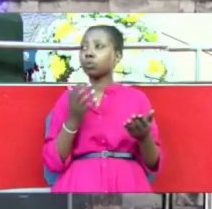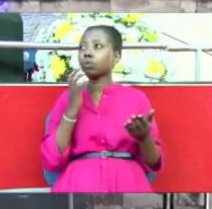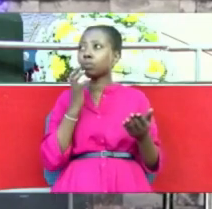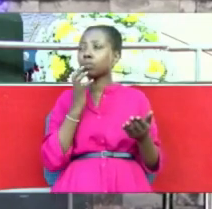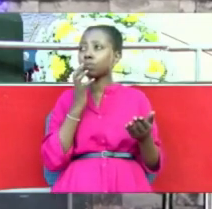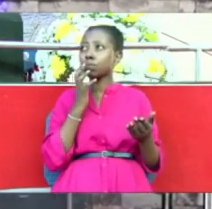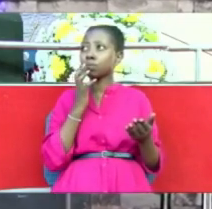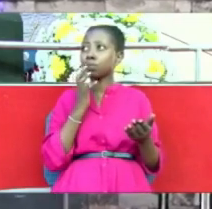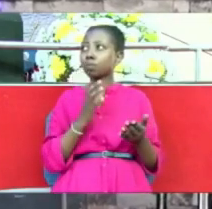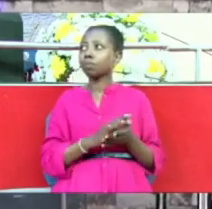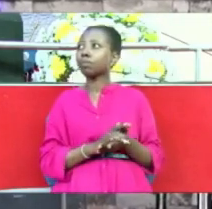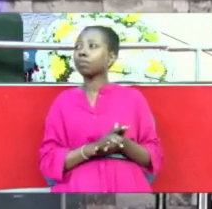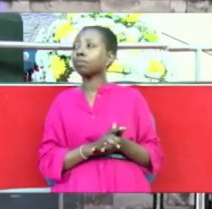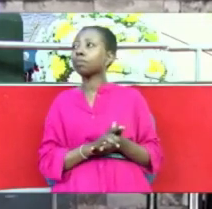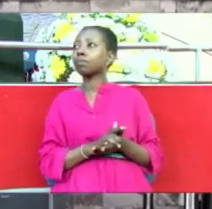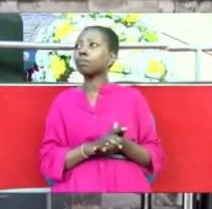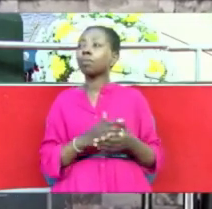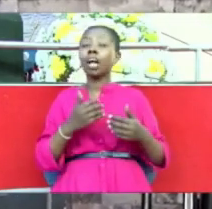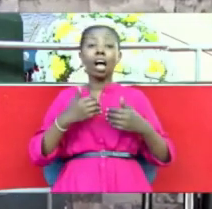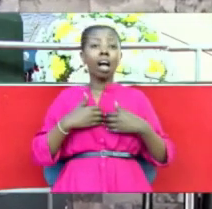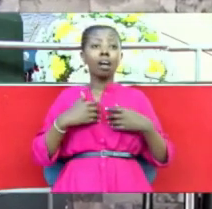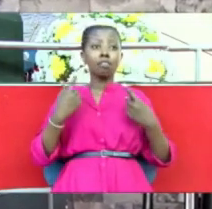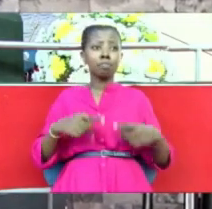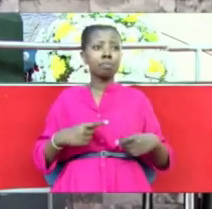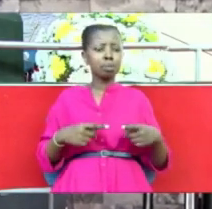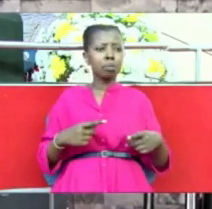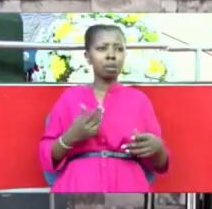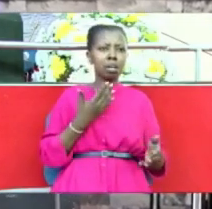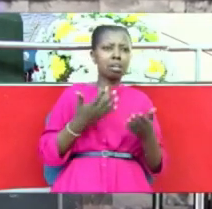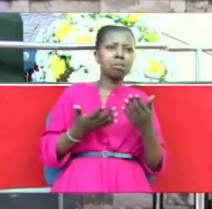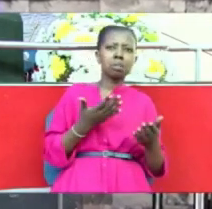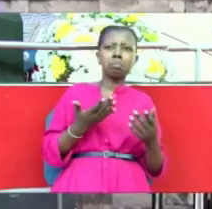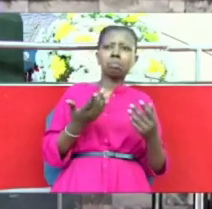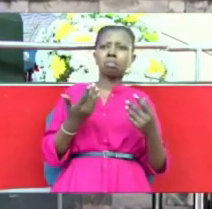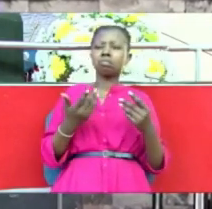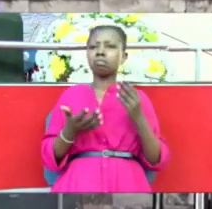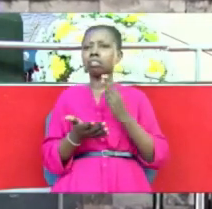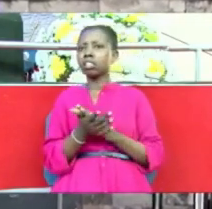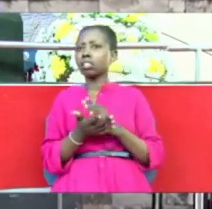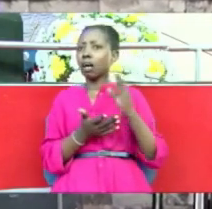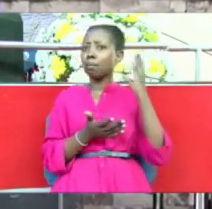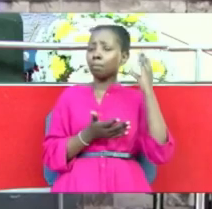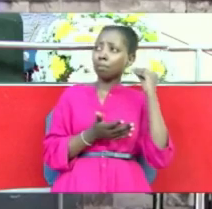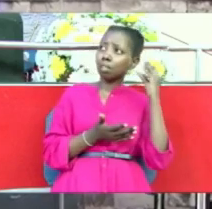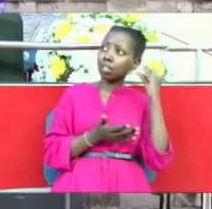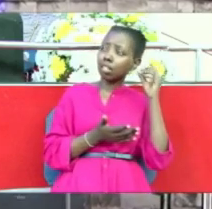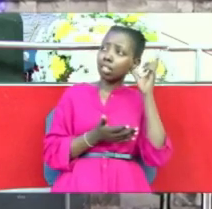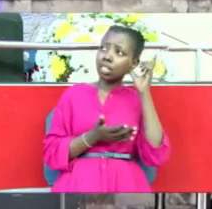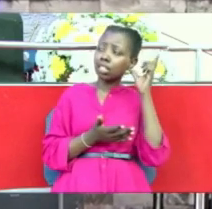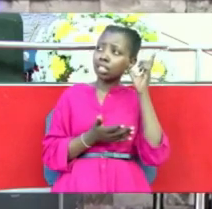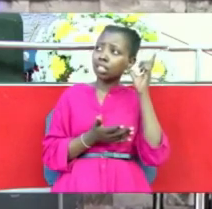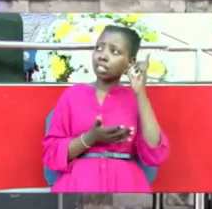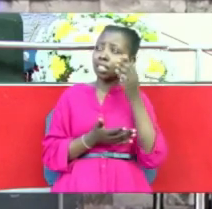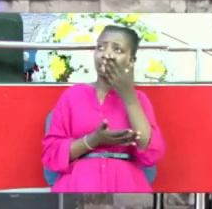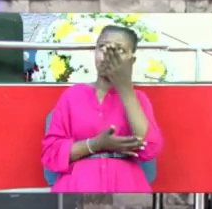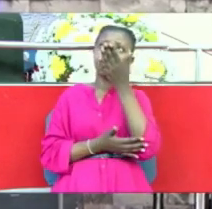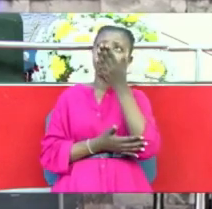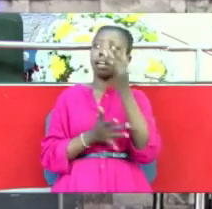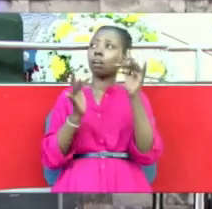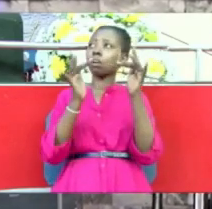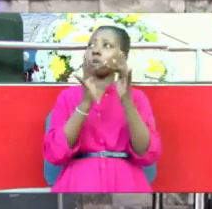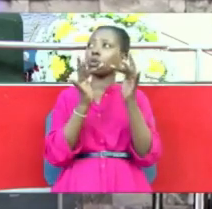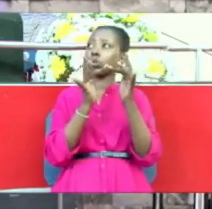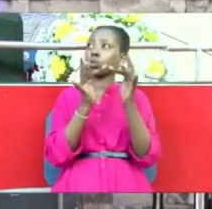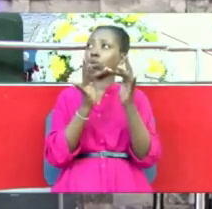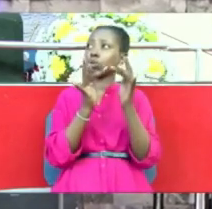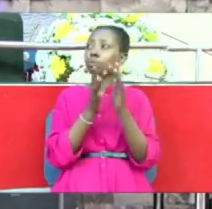And you know there are some people here, and I know maybe some of them are listening to us on the screen. Wajua pana watu hapa na pengine wengine